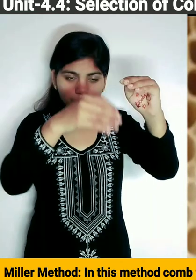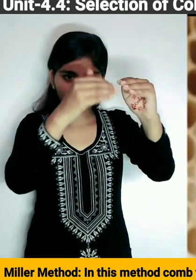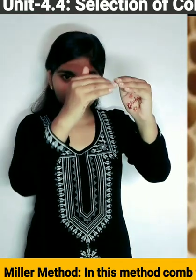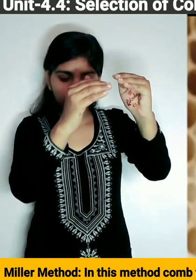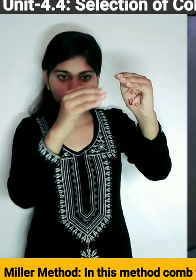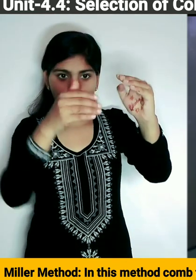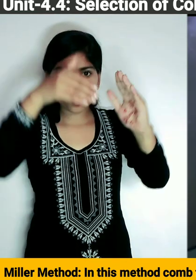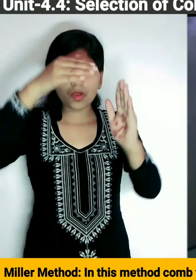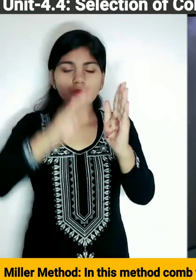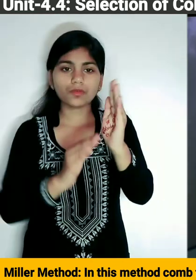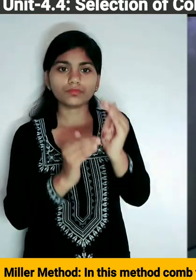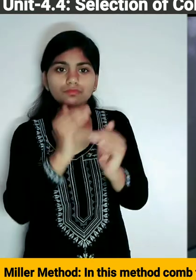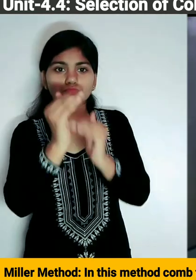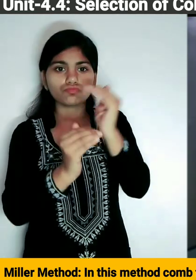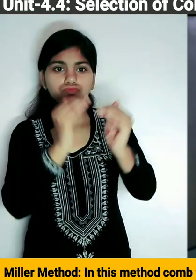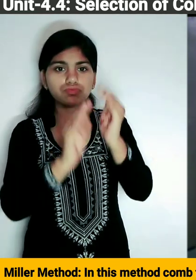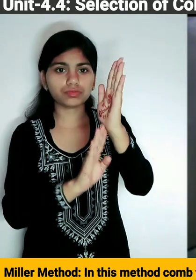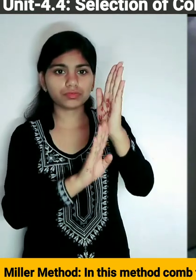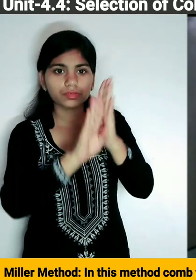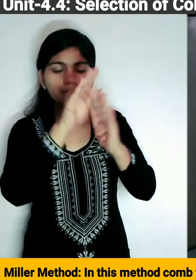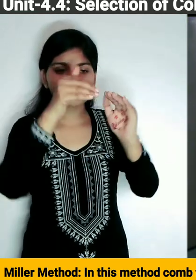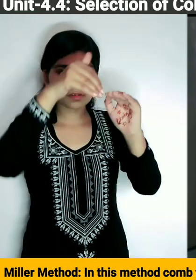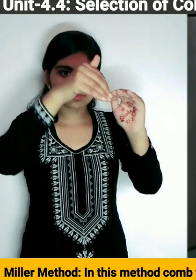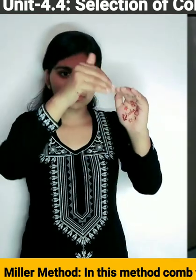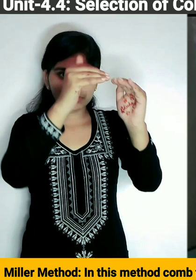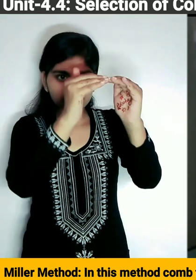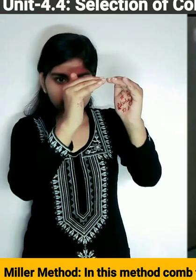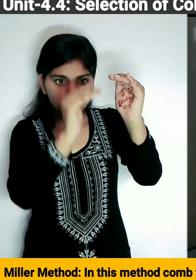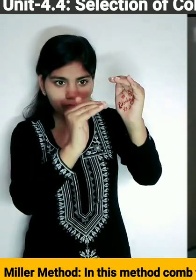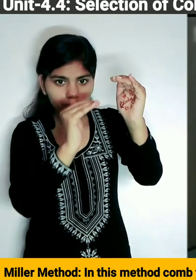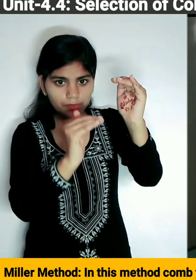having only the uppermost wire.